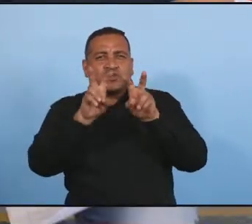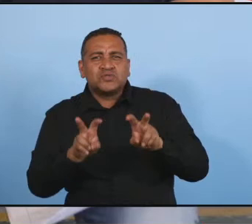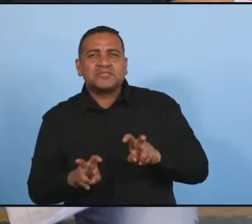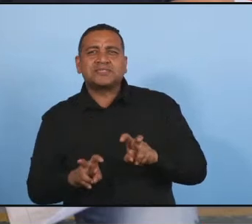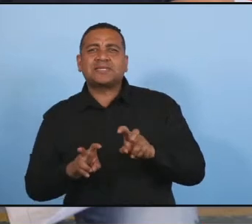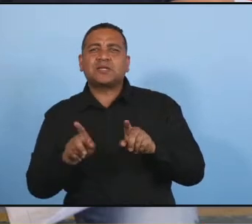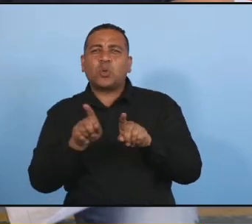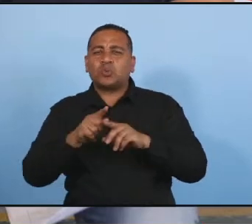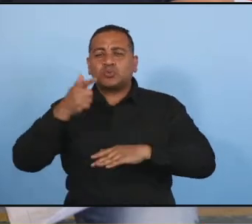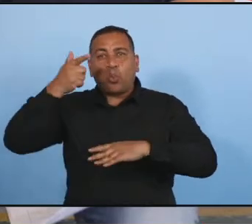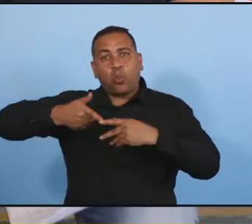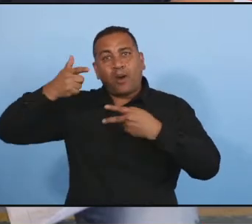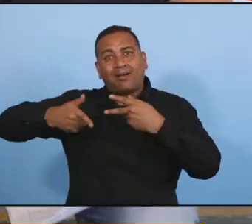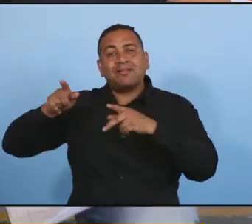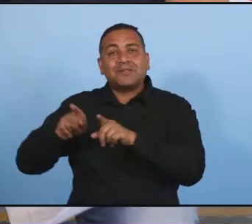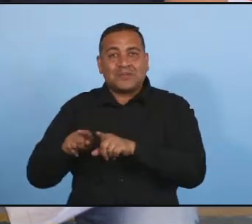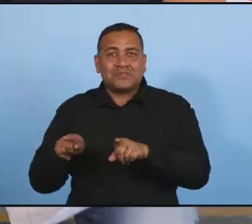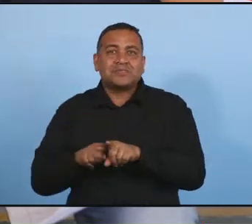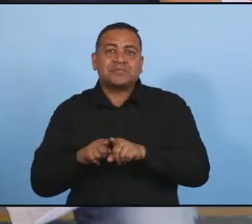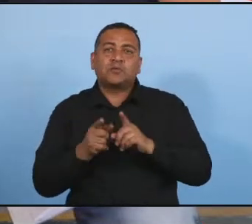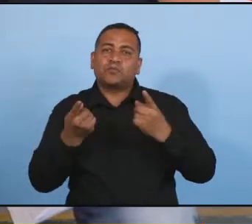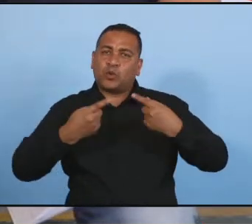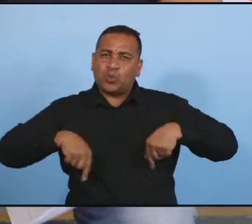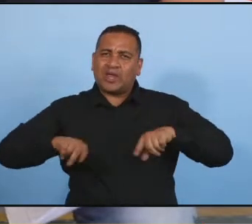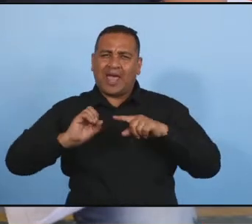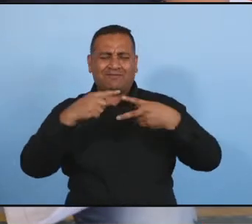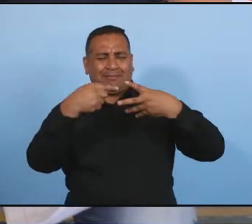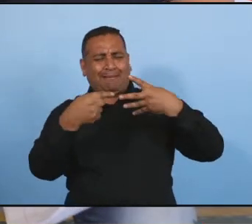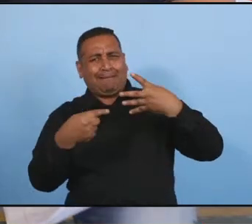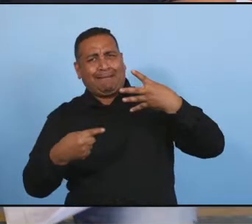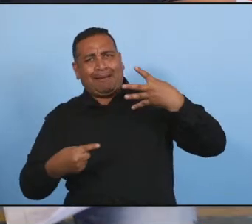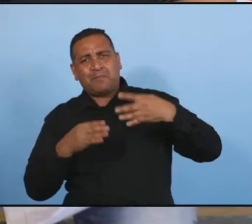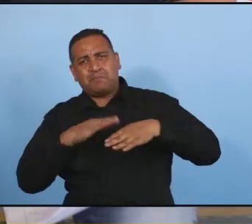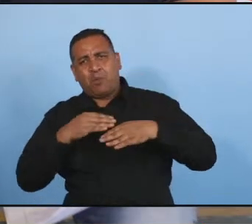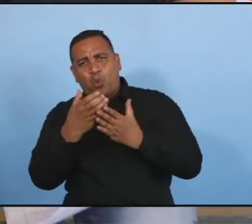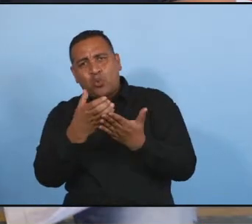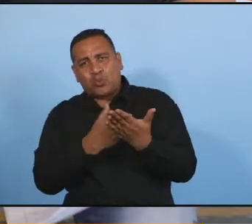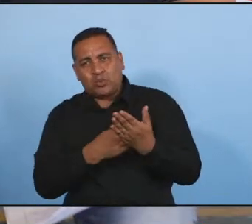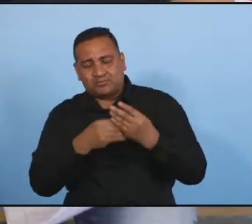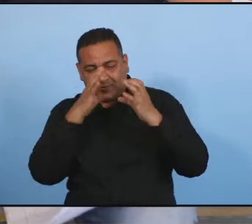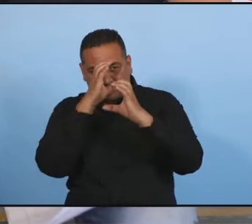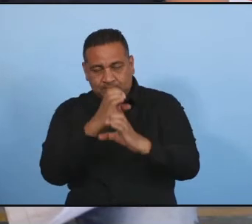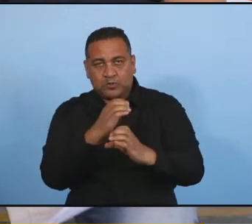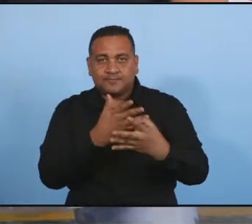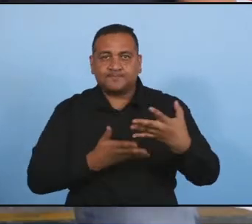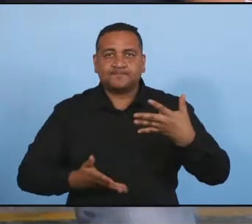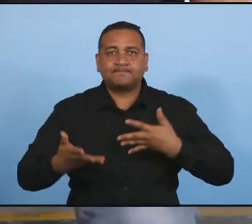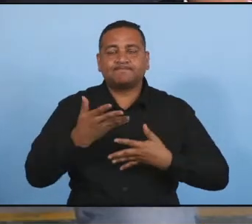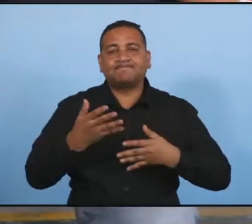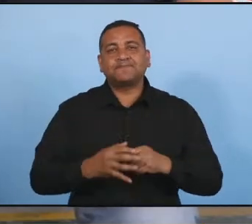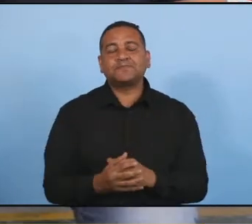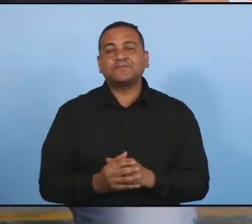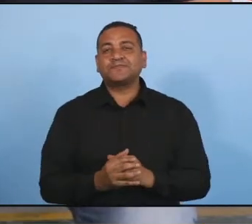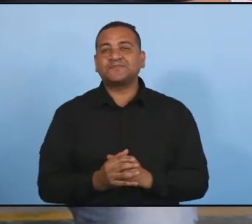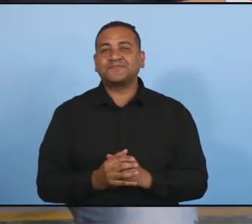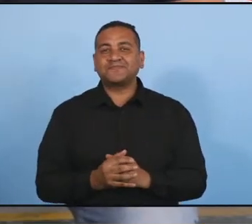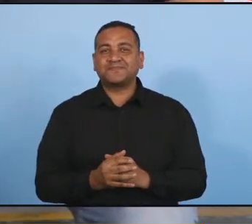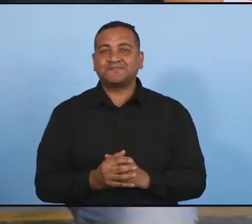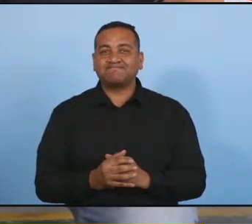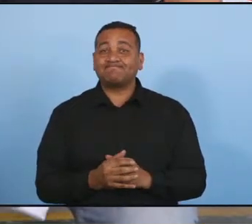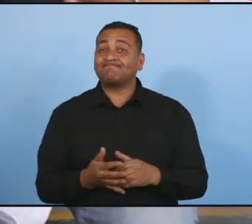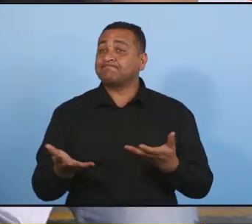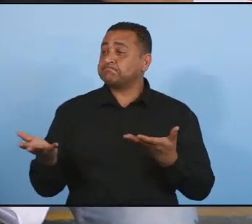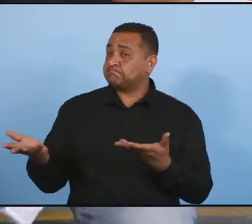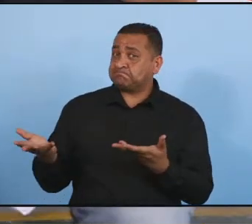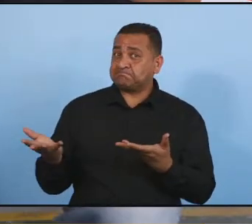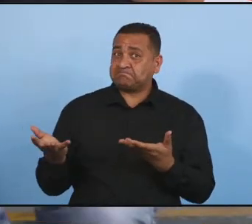are the occupations that we specifically focus on. Oh, beautiful. Okay. Yeah. No, and it definitely looks it, because